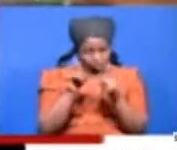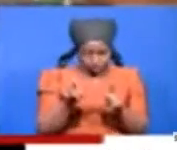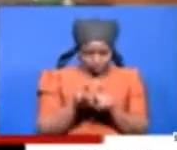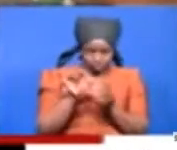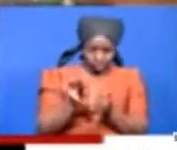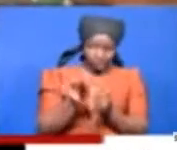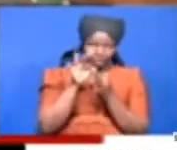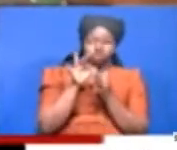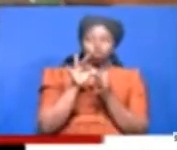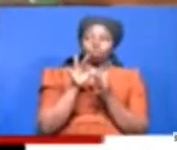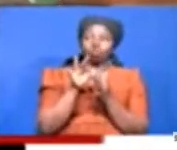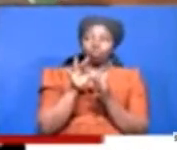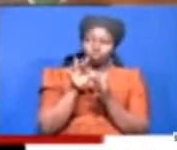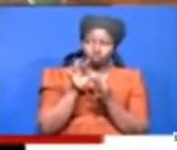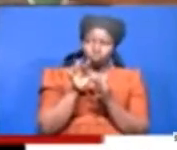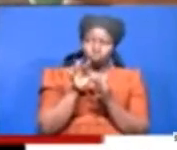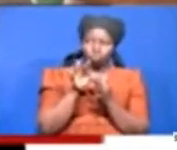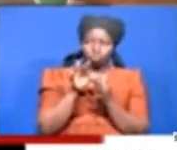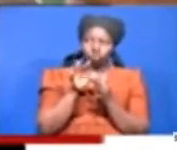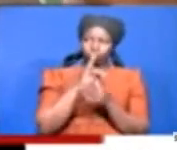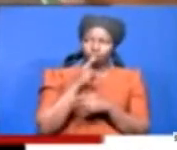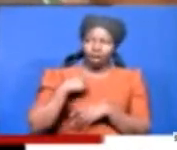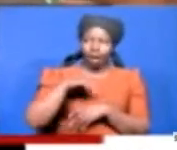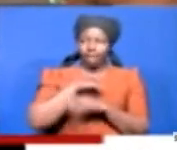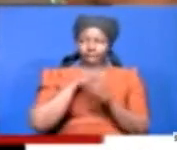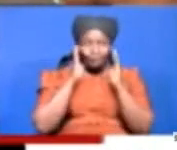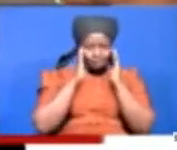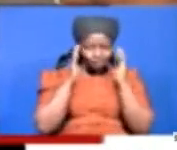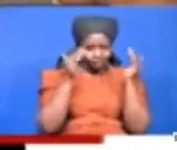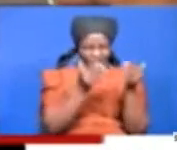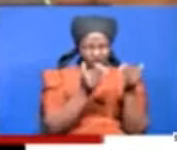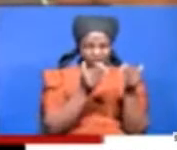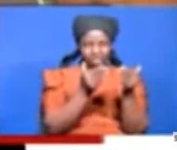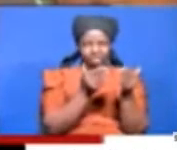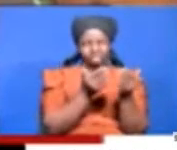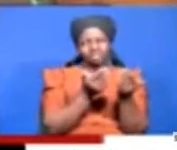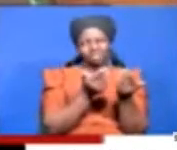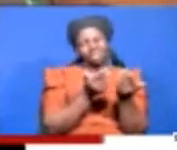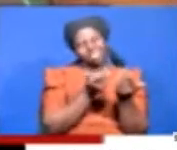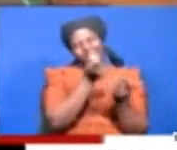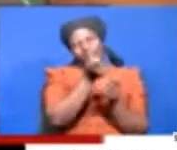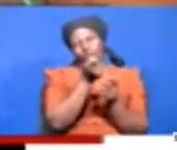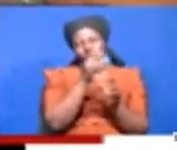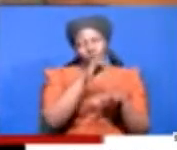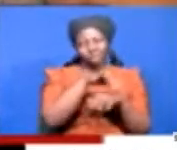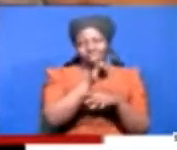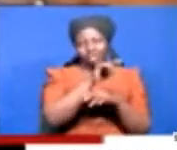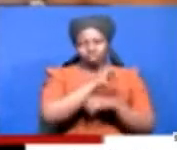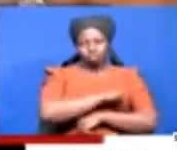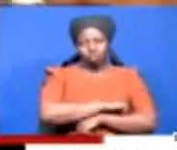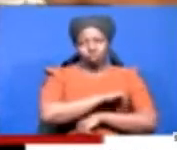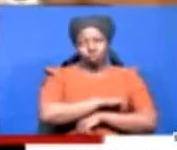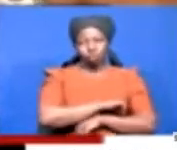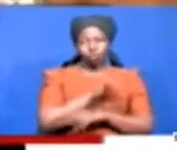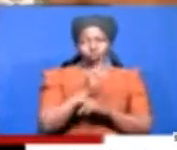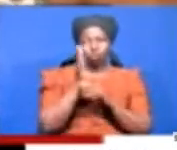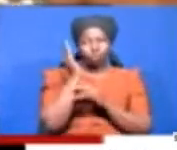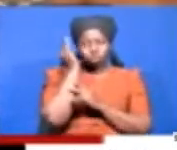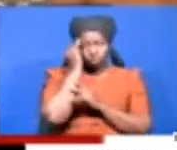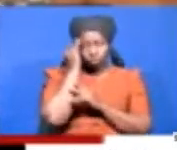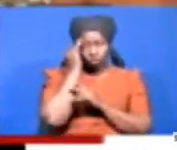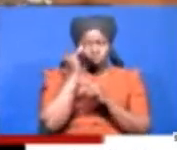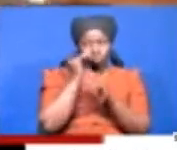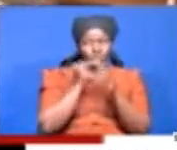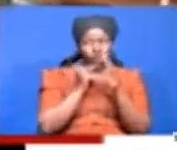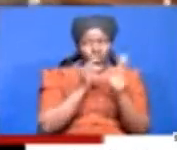so we are paying a little bit more attention to them. You know, we usually give, even under normal circumstances, an